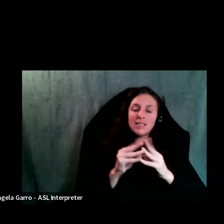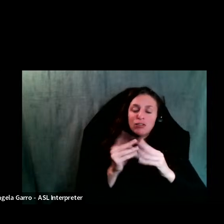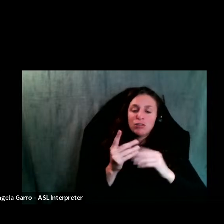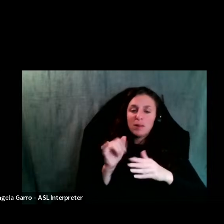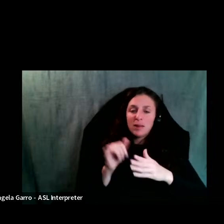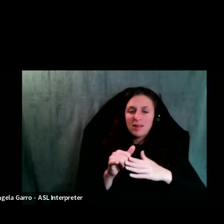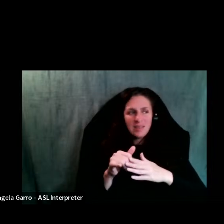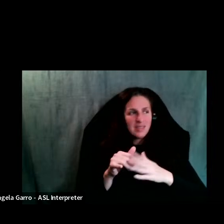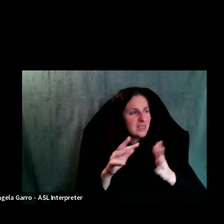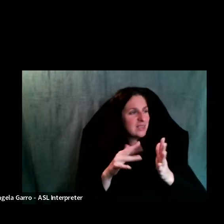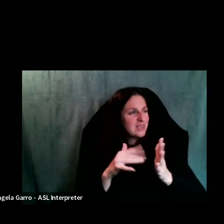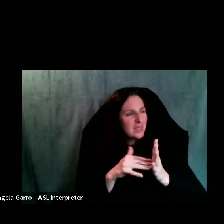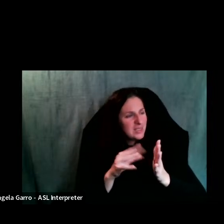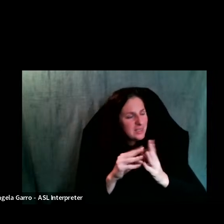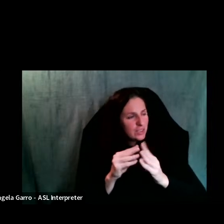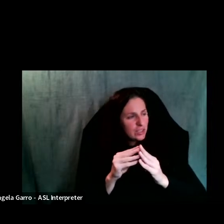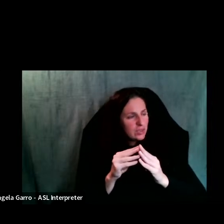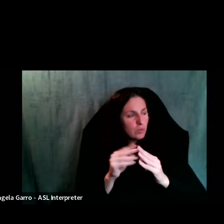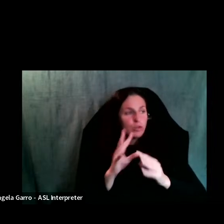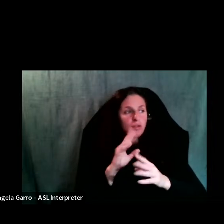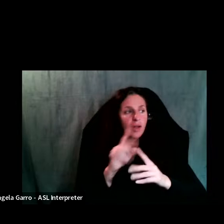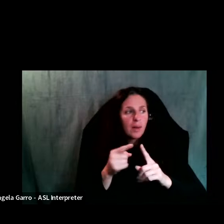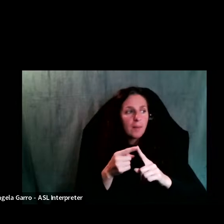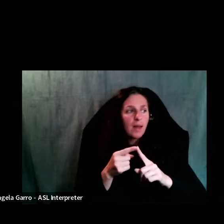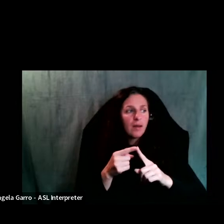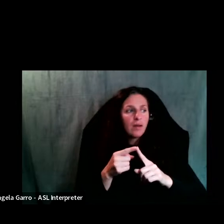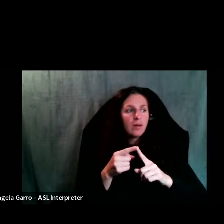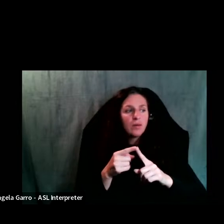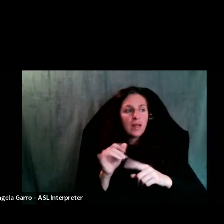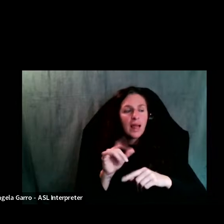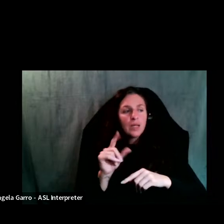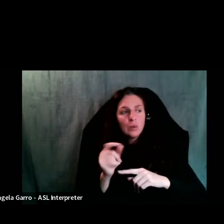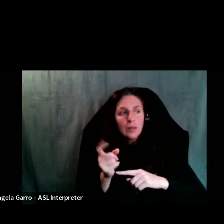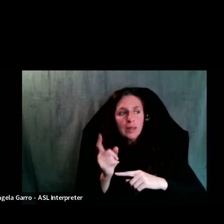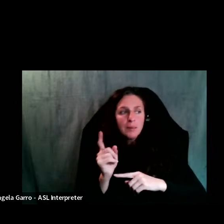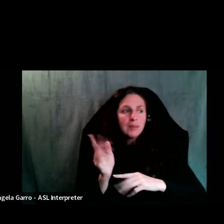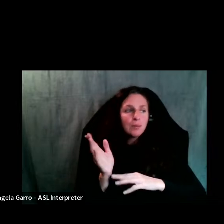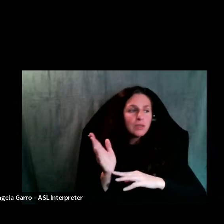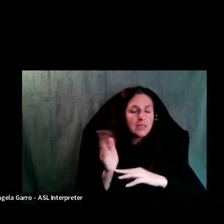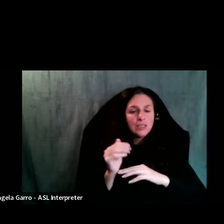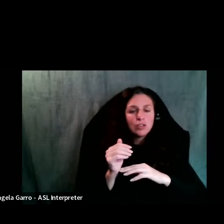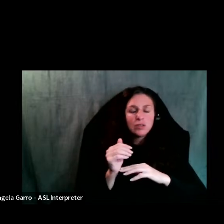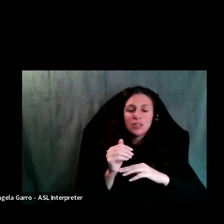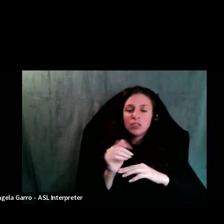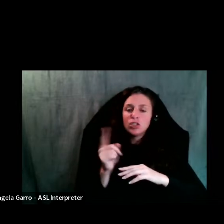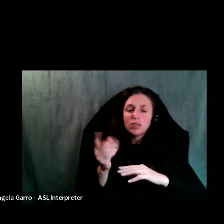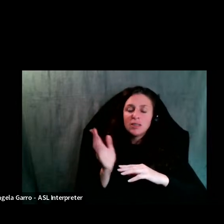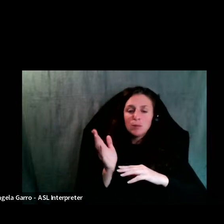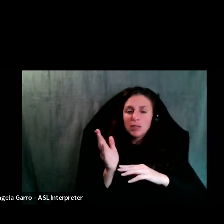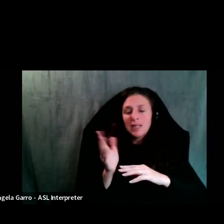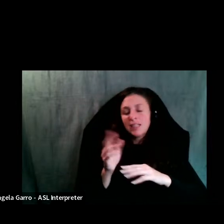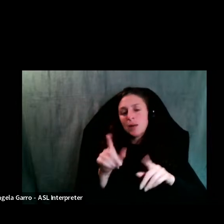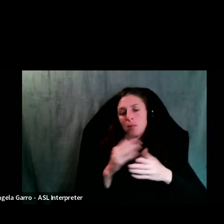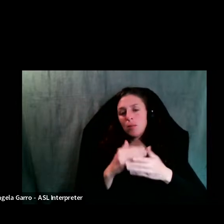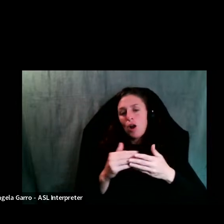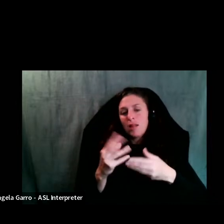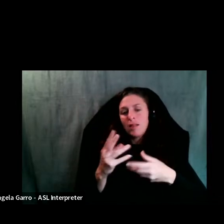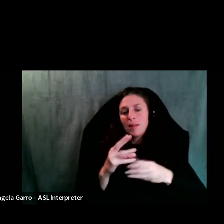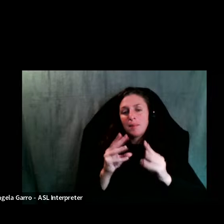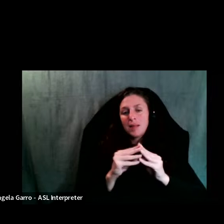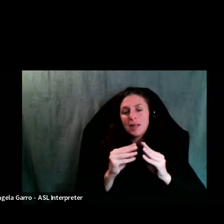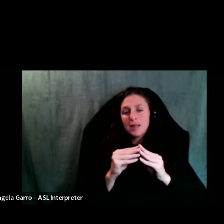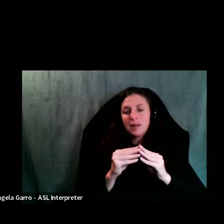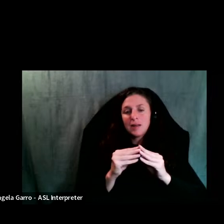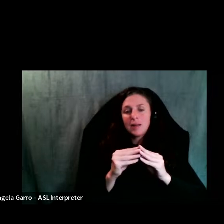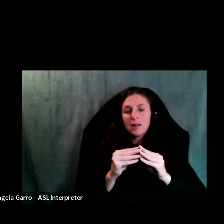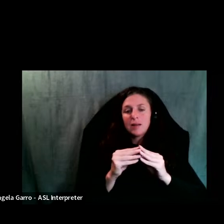study session sometimes, well, we were talking about something like 20-minute presentation. Yeah, or even Just a presentation as part of the meeting. I agree with Jen, though. I